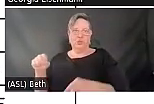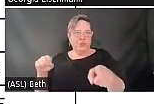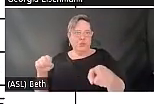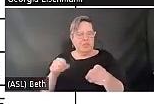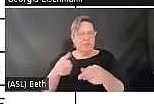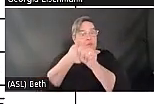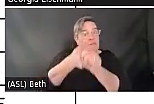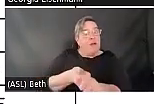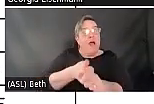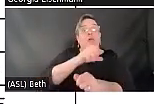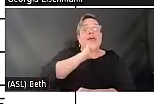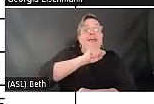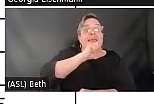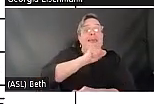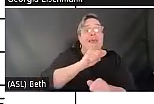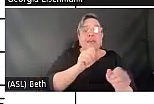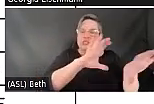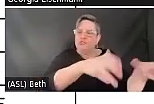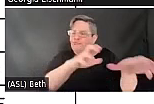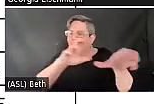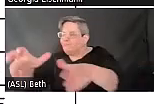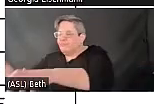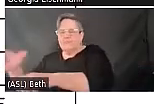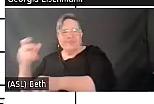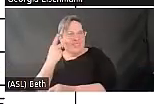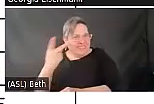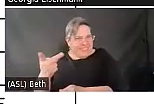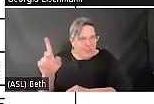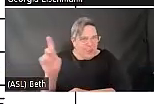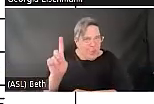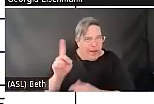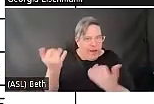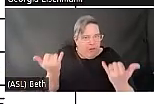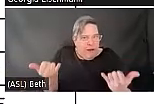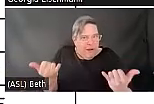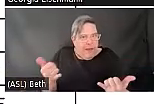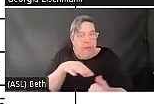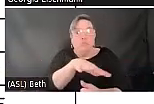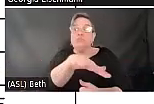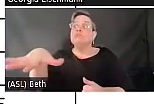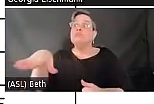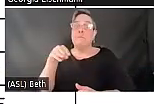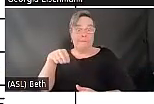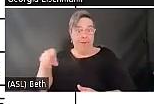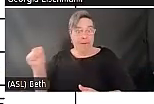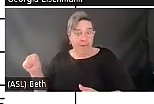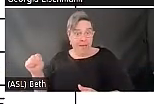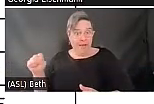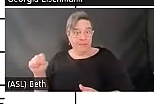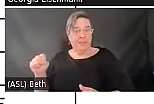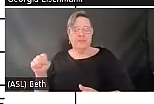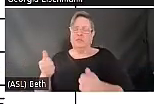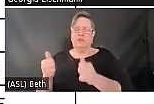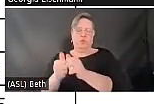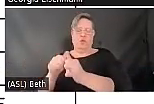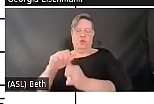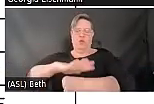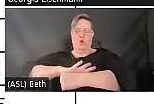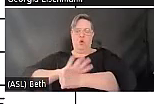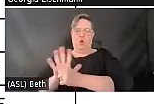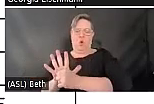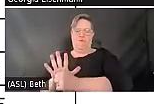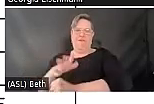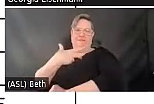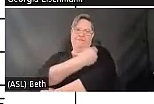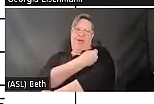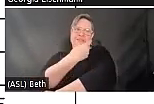and you can see kind of where we are with not only COVID vaccines, which again, fairly small numbers under 5 years